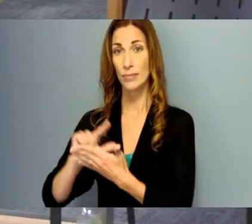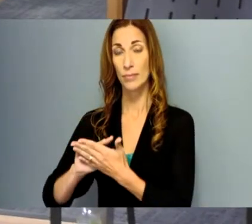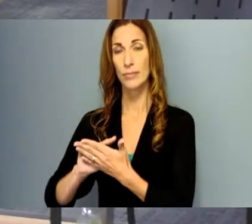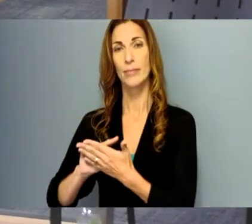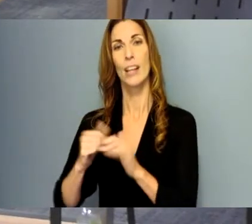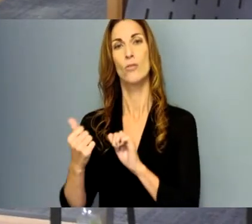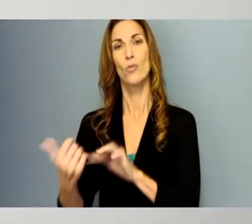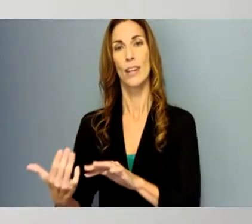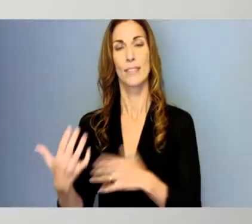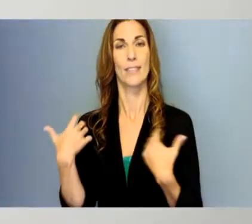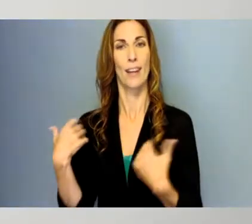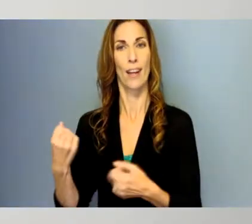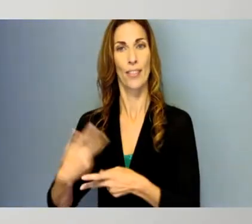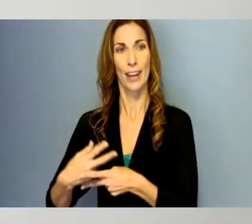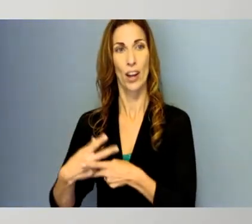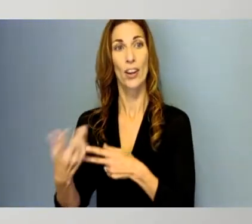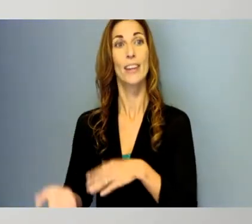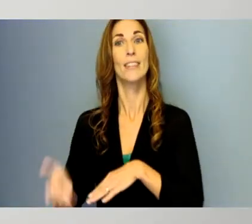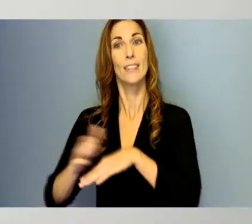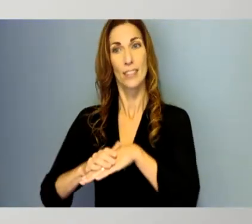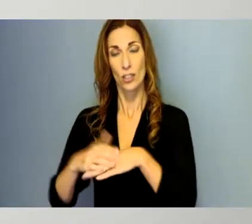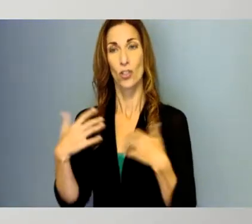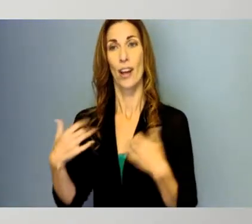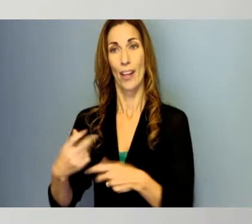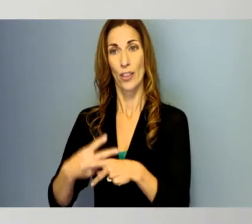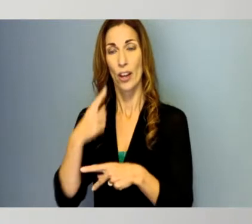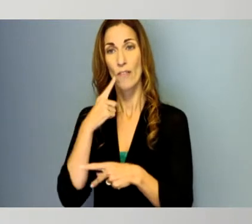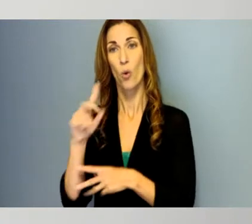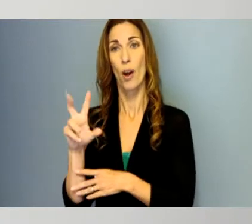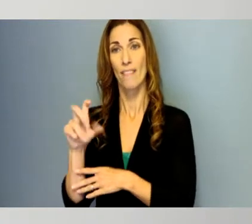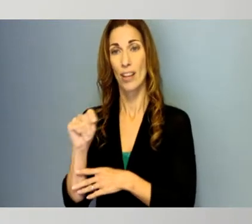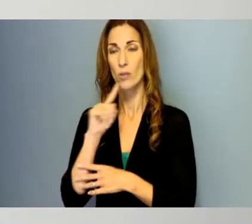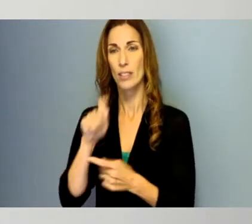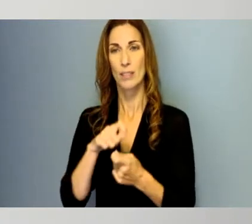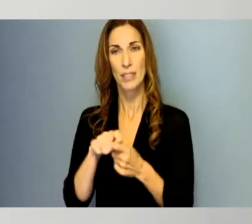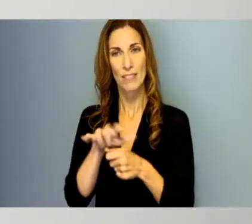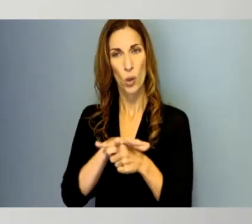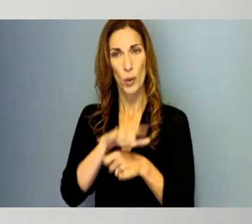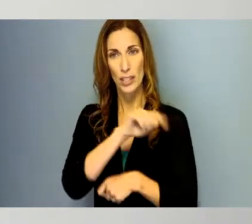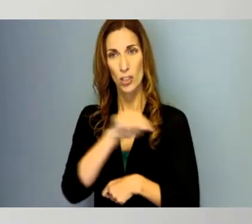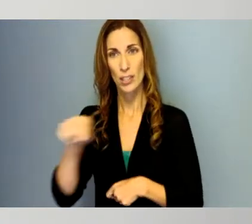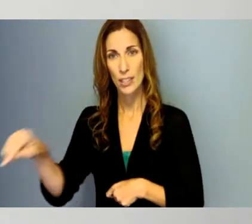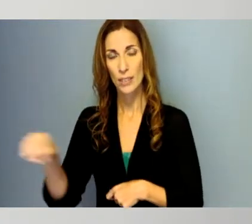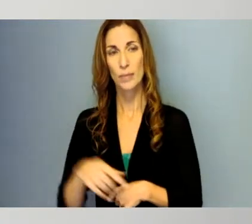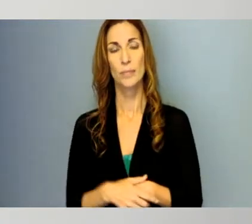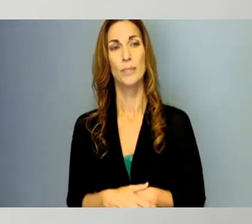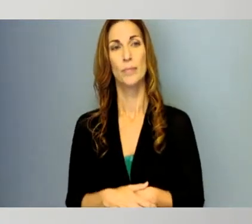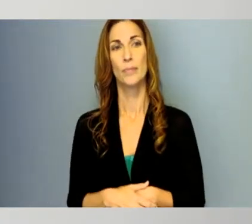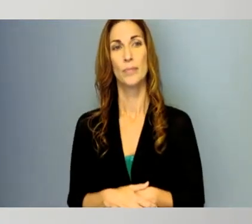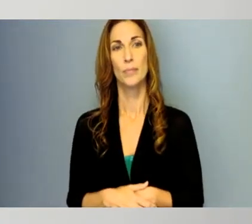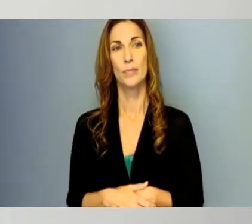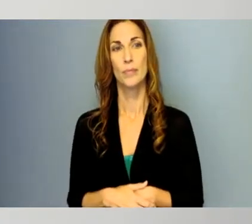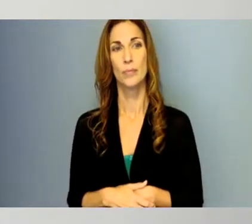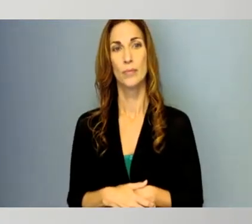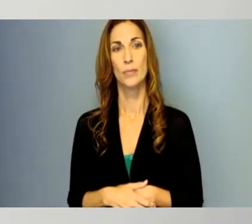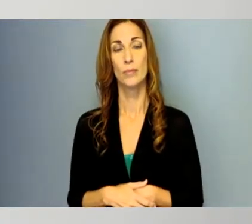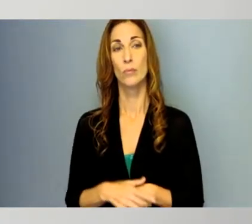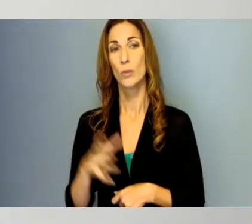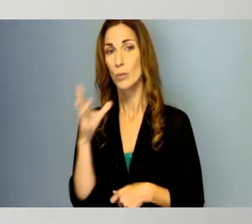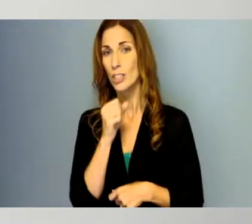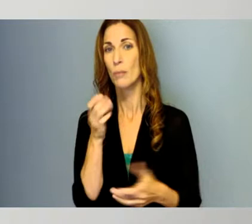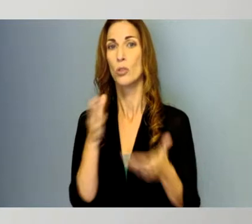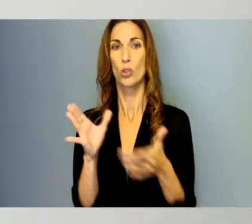healthcare, which is additional healthcare for veterans who served in specific locations, presumption of service connection,